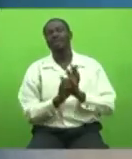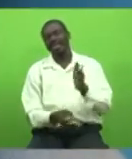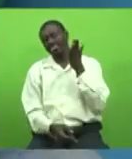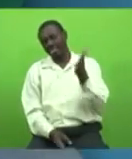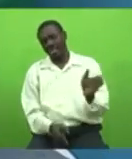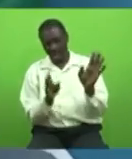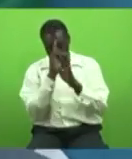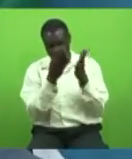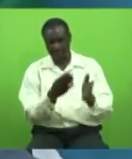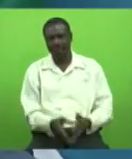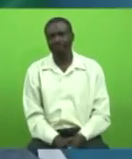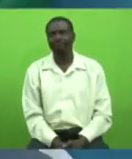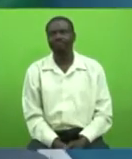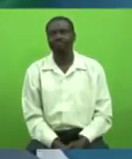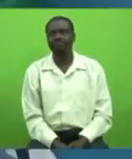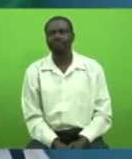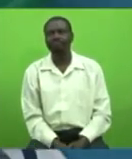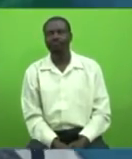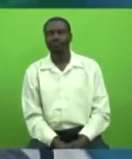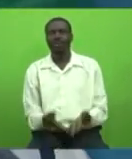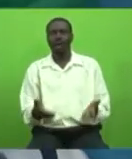So I would want, if it had to say,